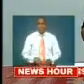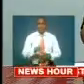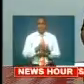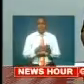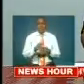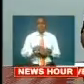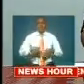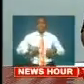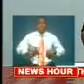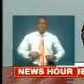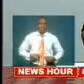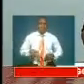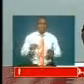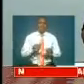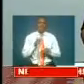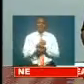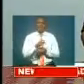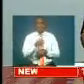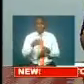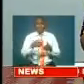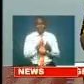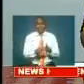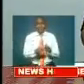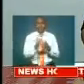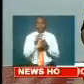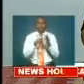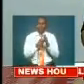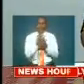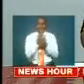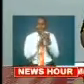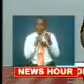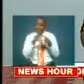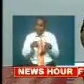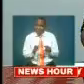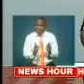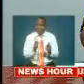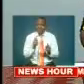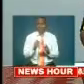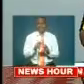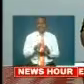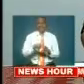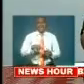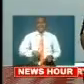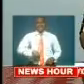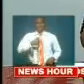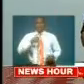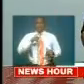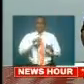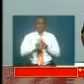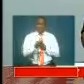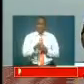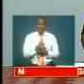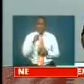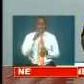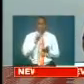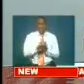Songstress Wiyaala has advised other musicians to be humble and not allow stardom get into their heads.